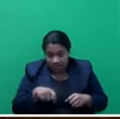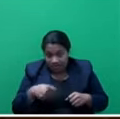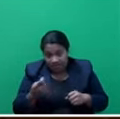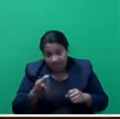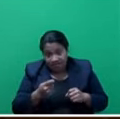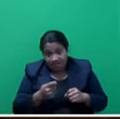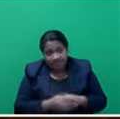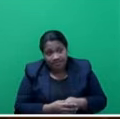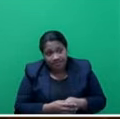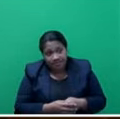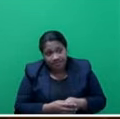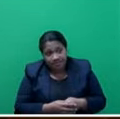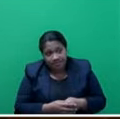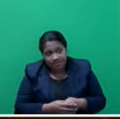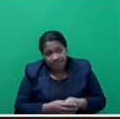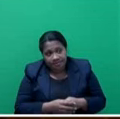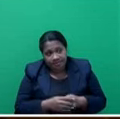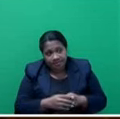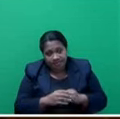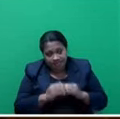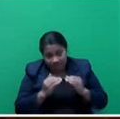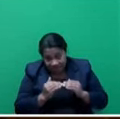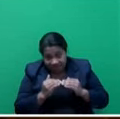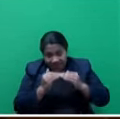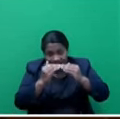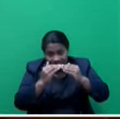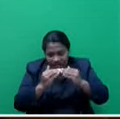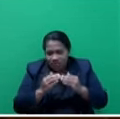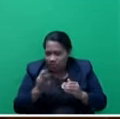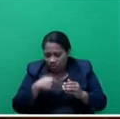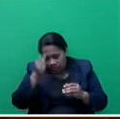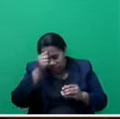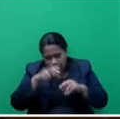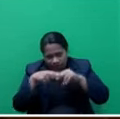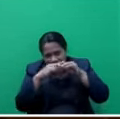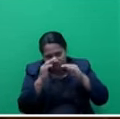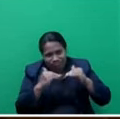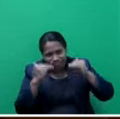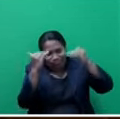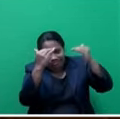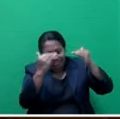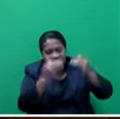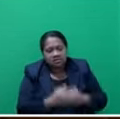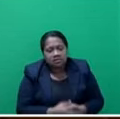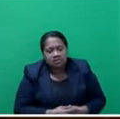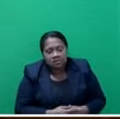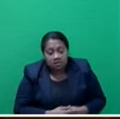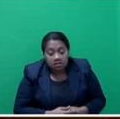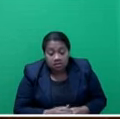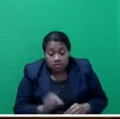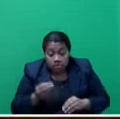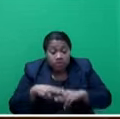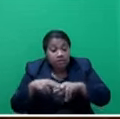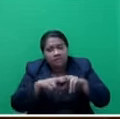Mr. Speaker, we all know Fiji advances. Recent tragedies across the region have made it clear that we are